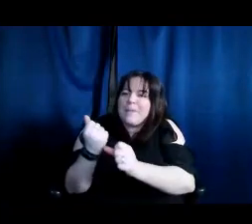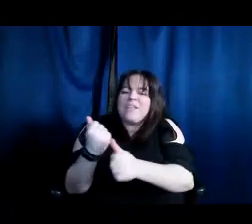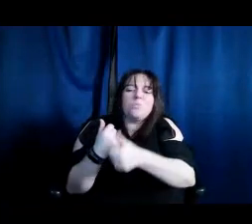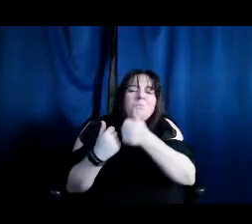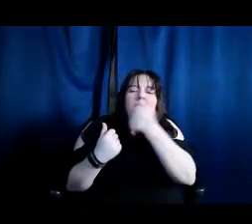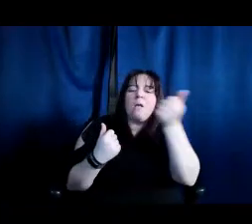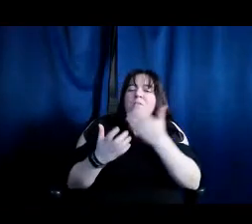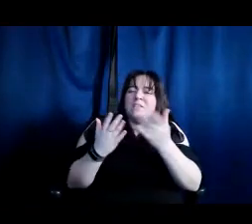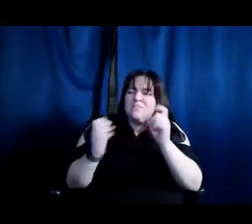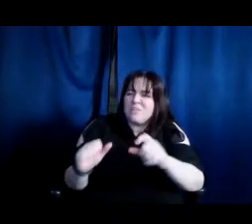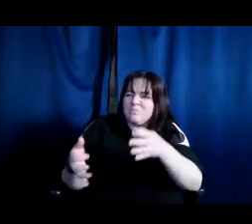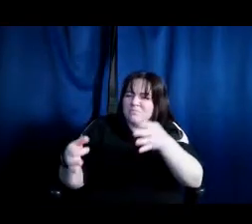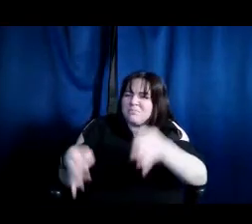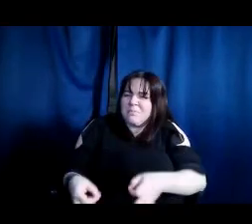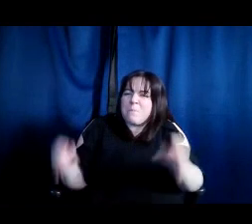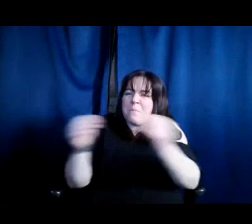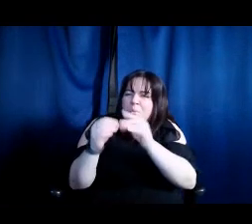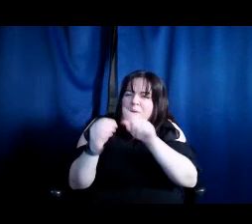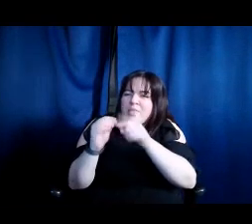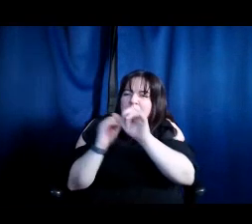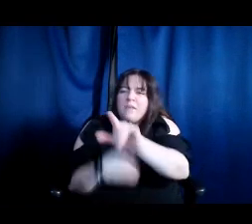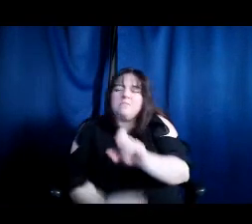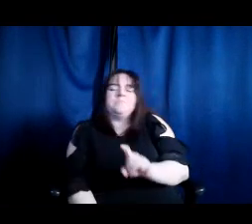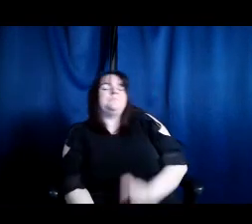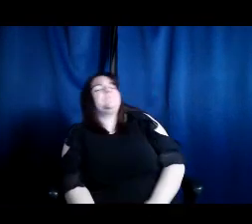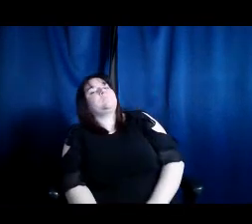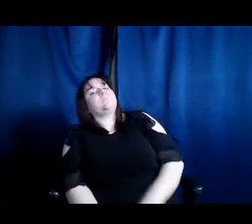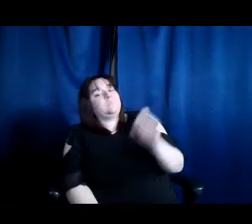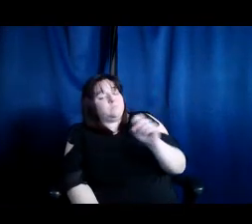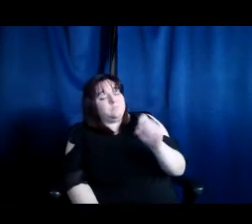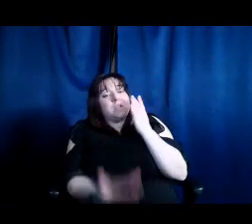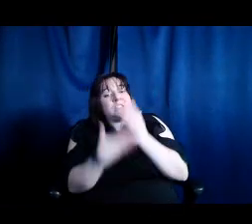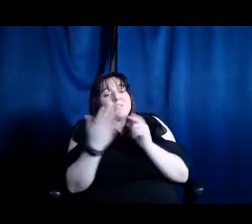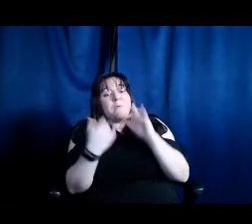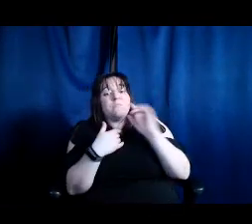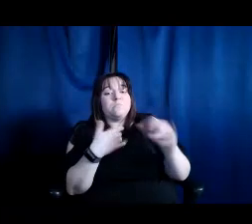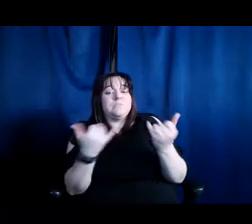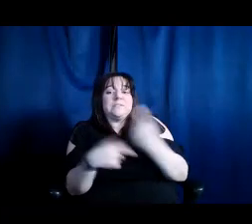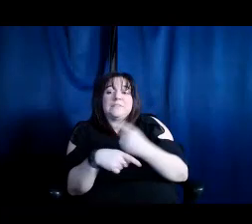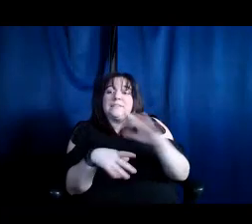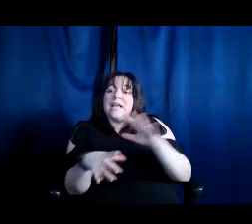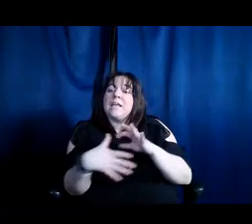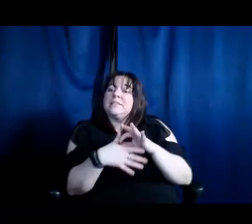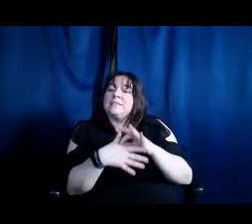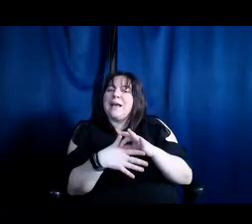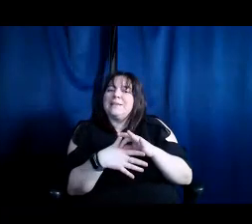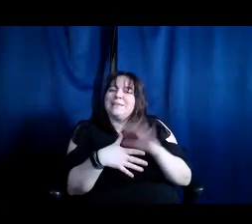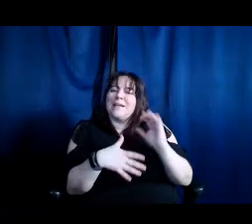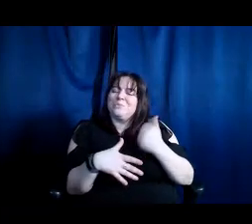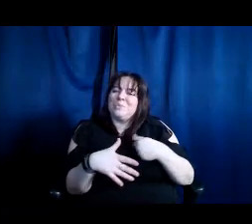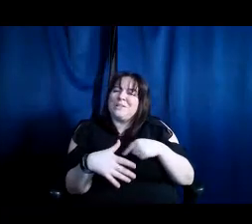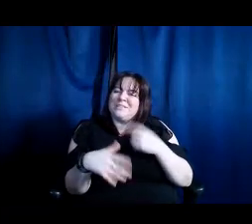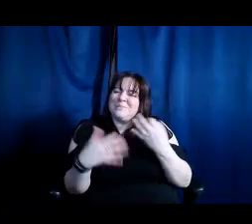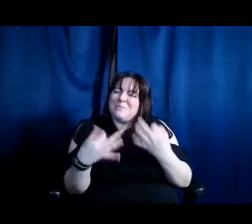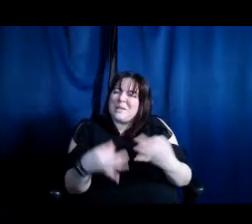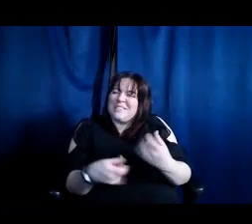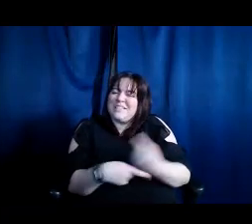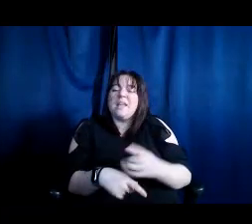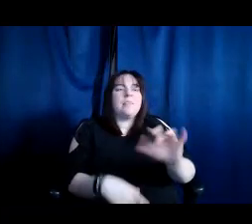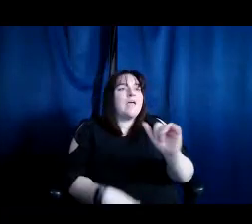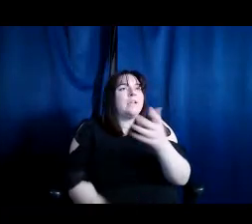question, Alanna. Some of today's content may be helpful to answer this question, like our tips for color